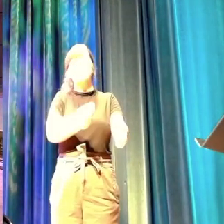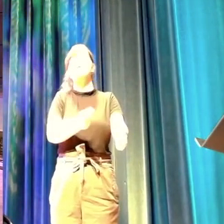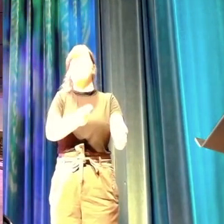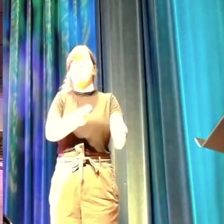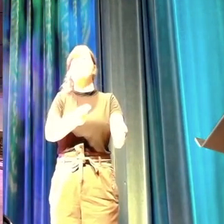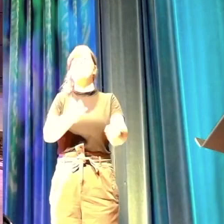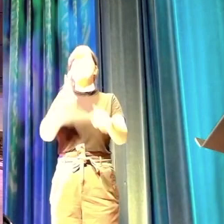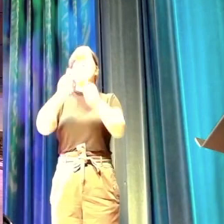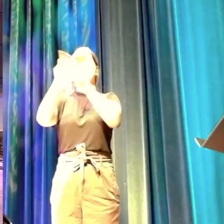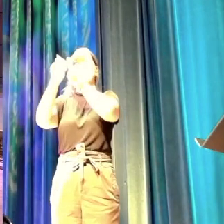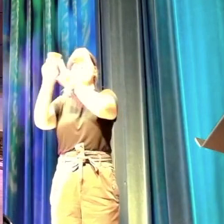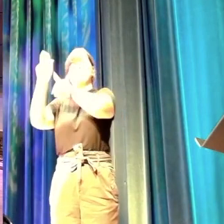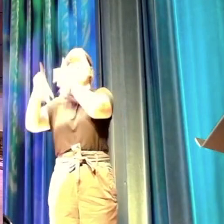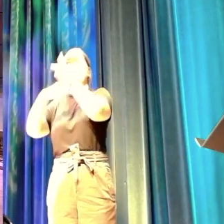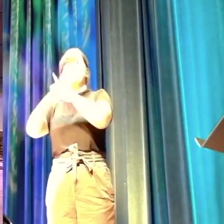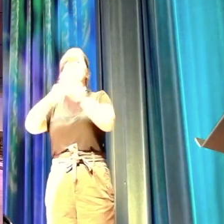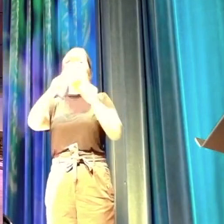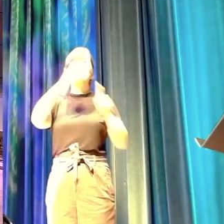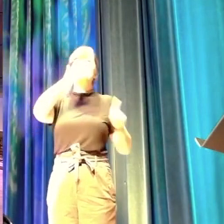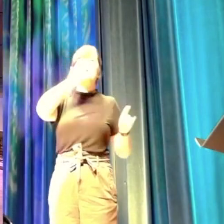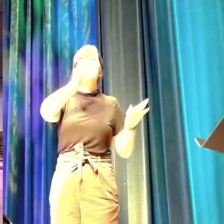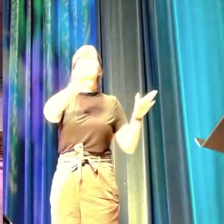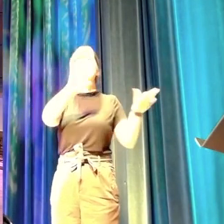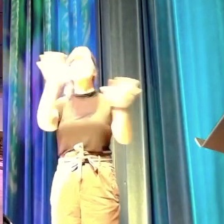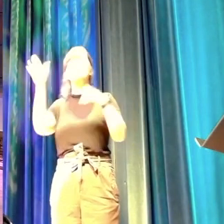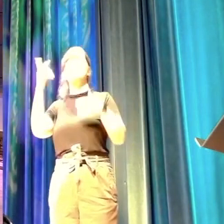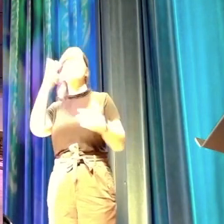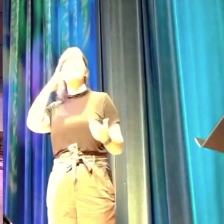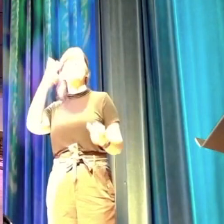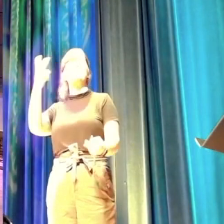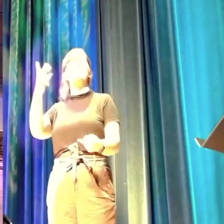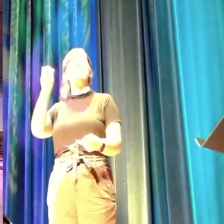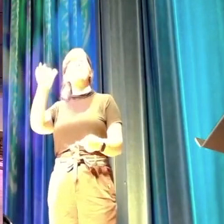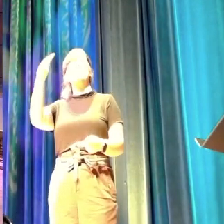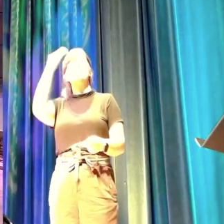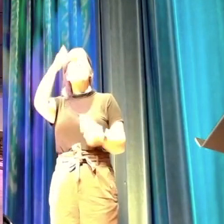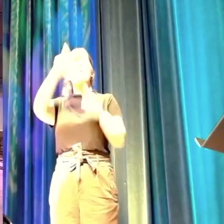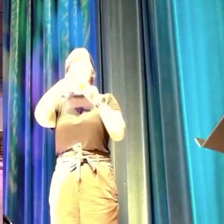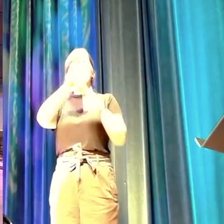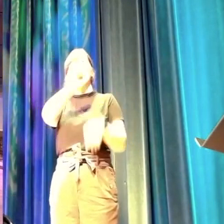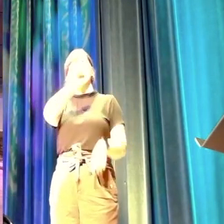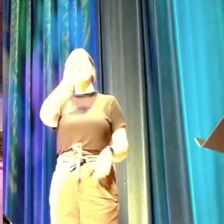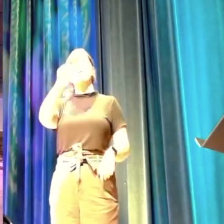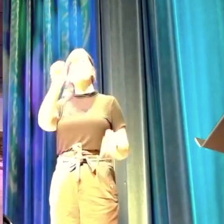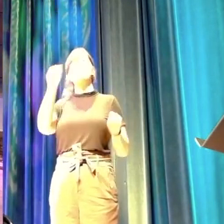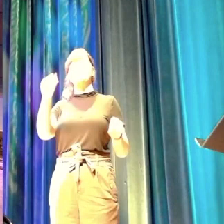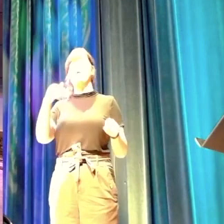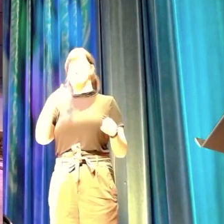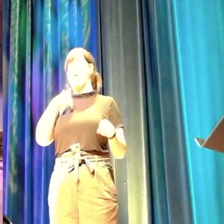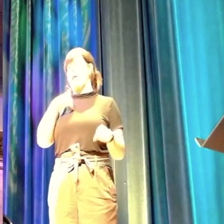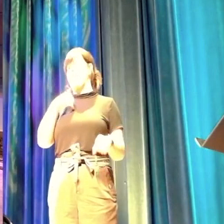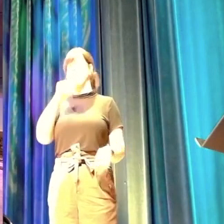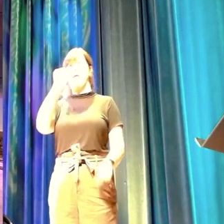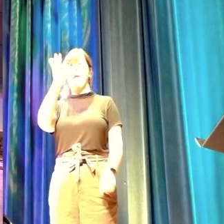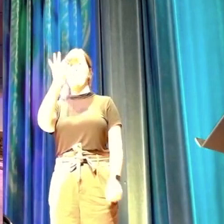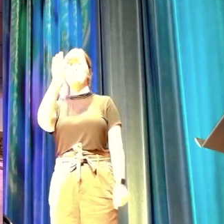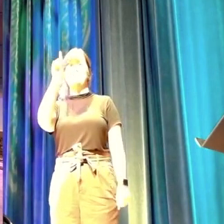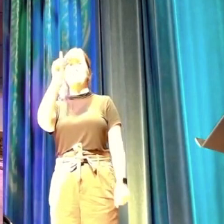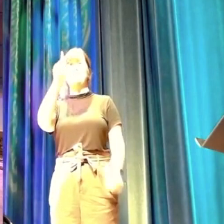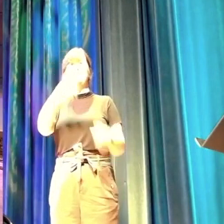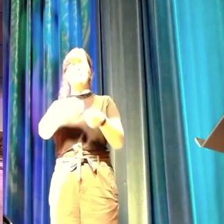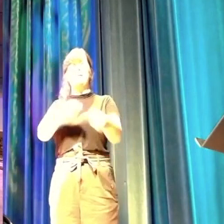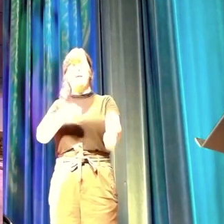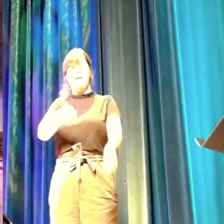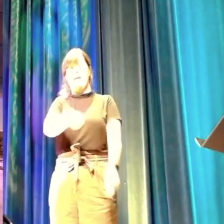there are different types of canes. If you know anything about on-in, you can have an ALB cane, which is kind